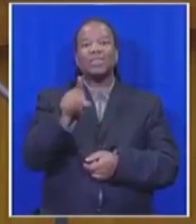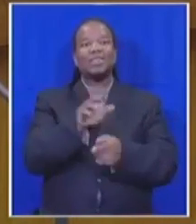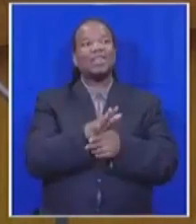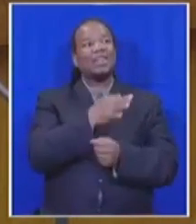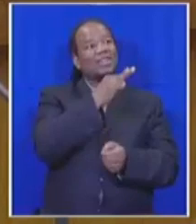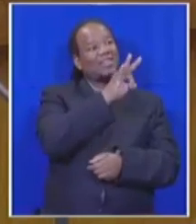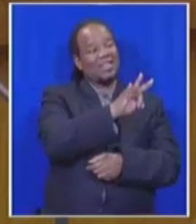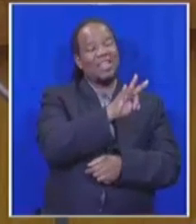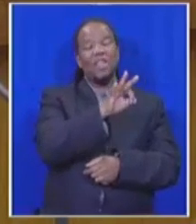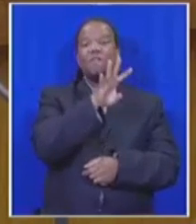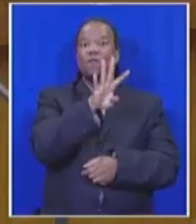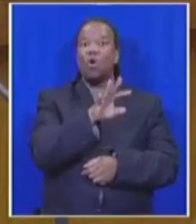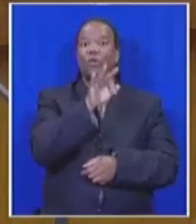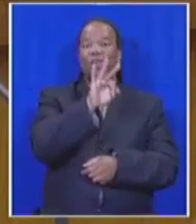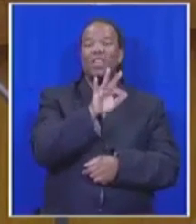3435, amounting to